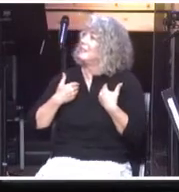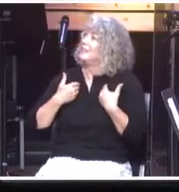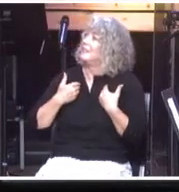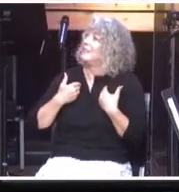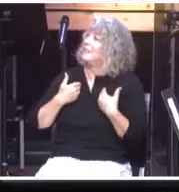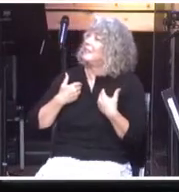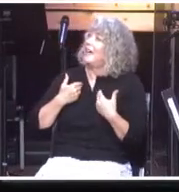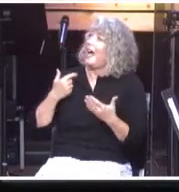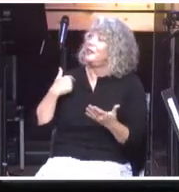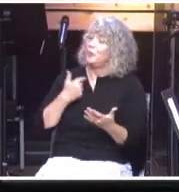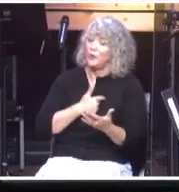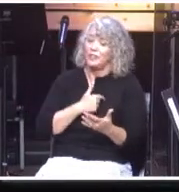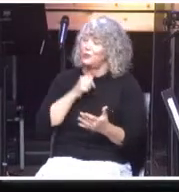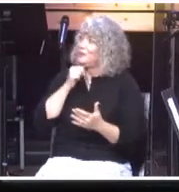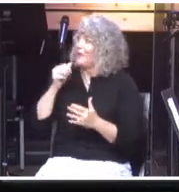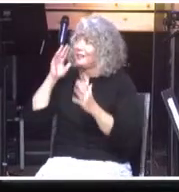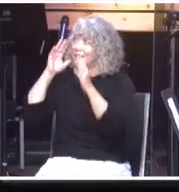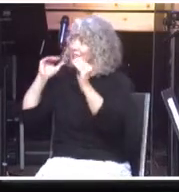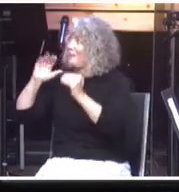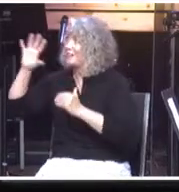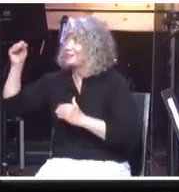else to befall them.